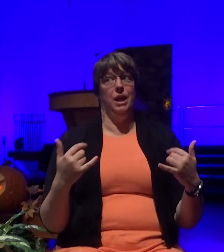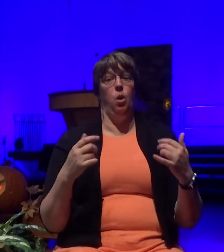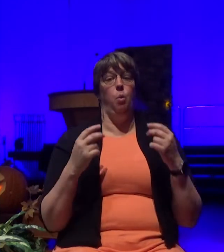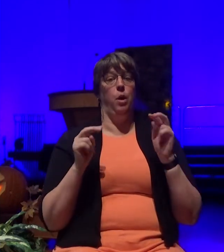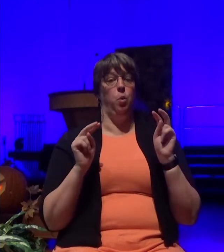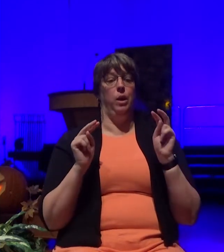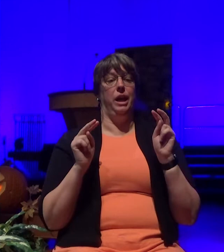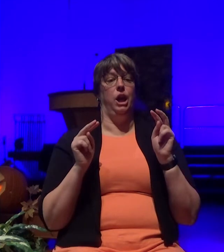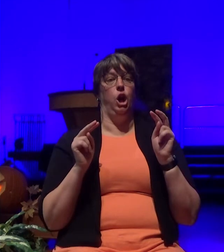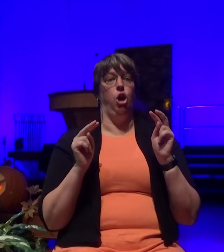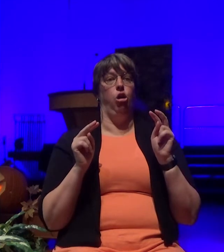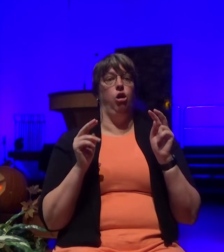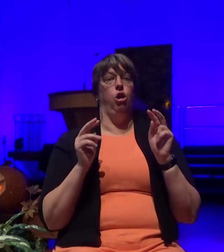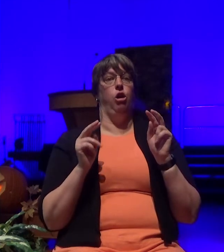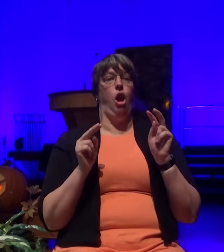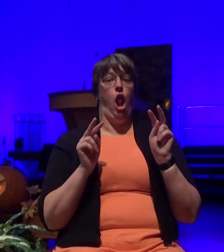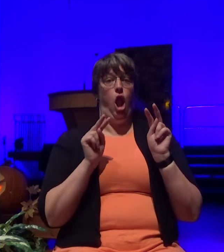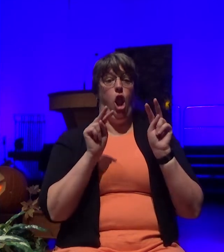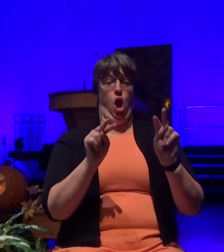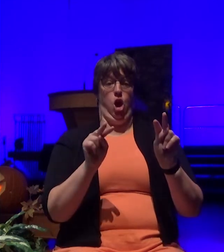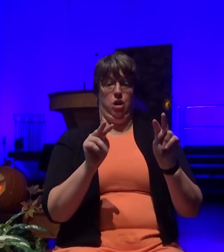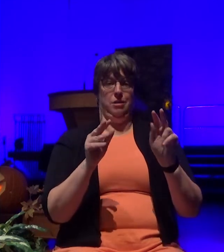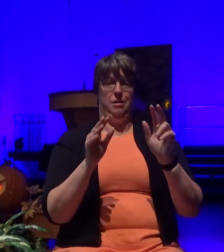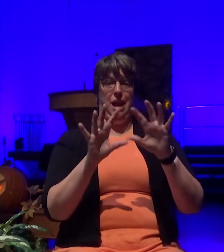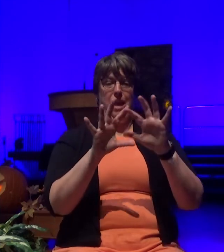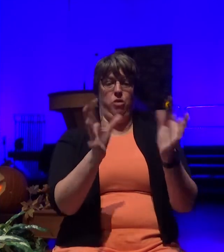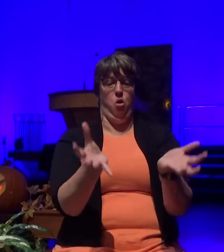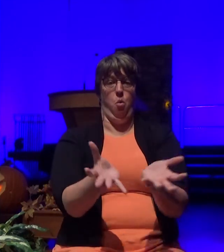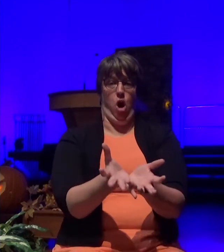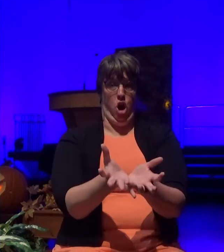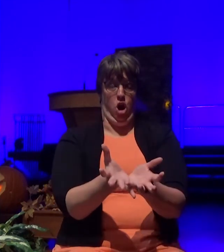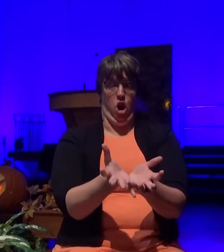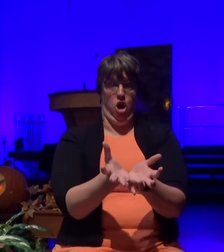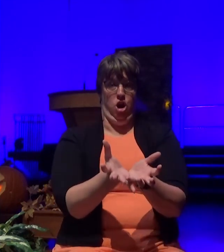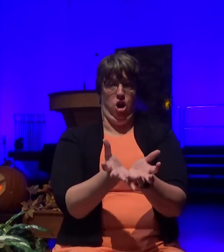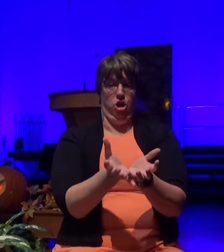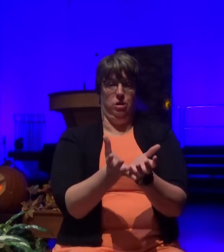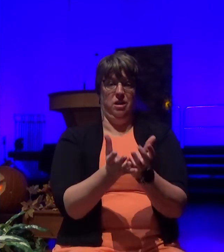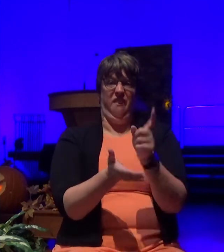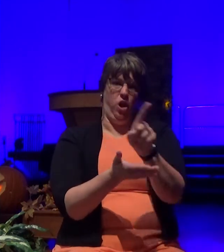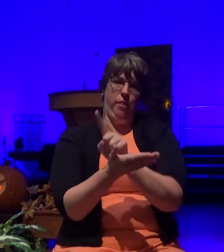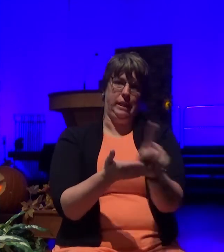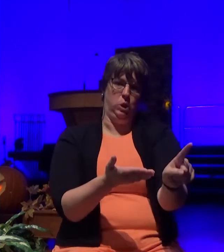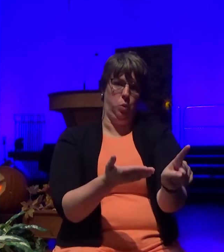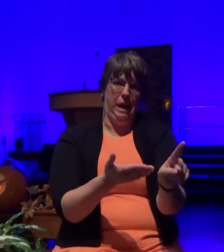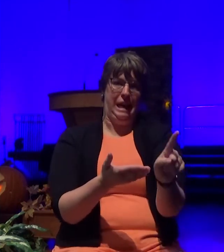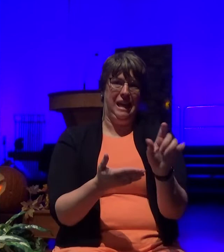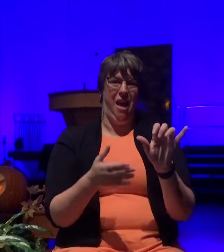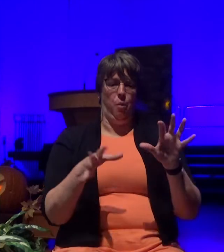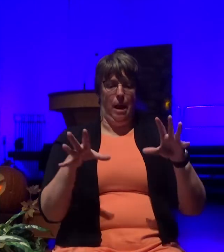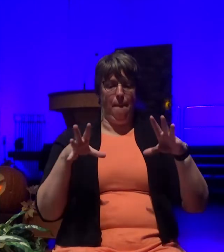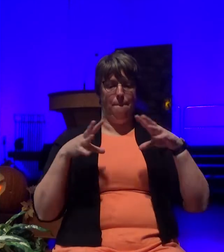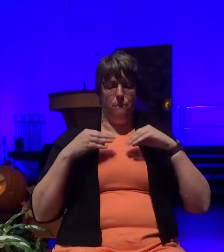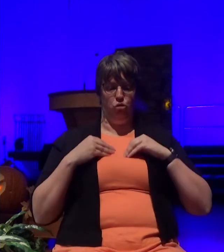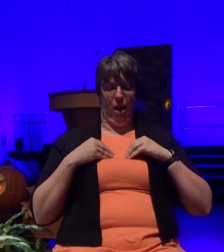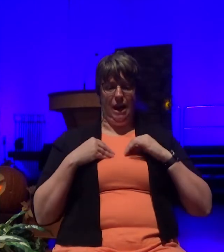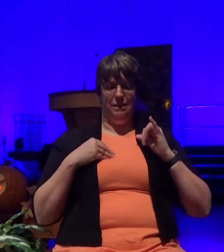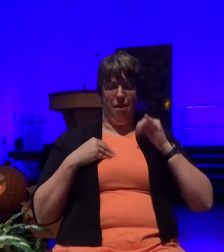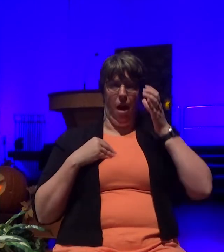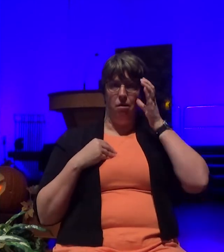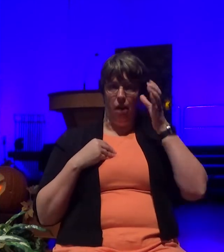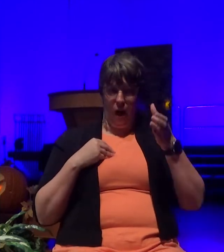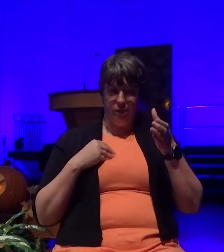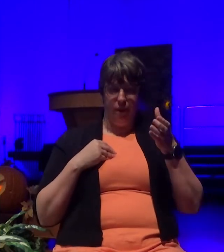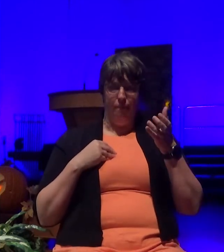opportunity in front of us this week is the embrace of this concept, this both and, oneness